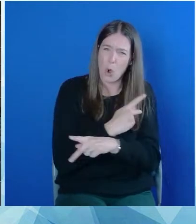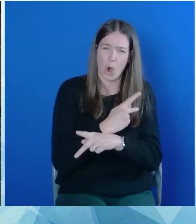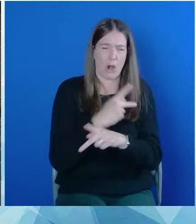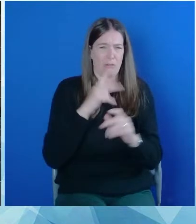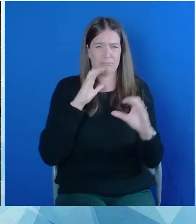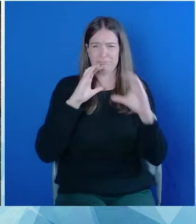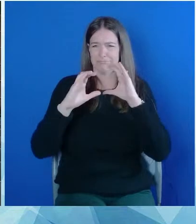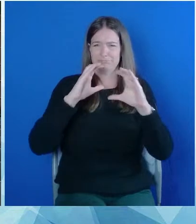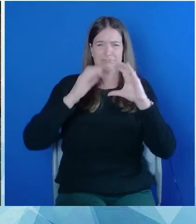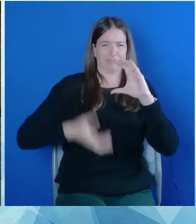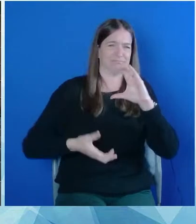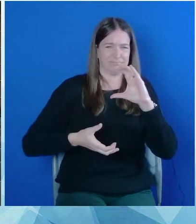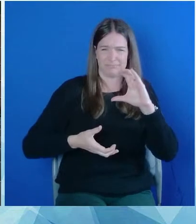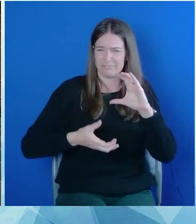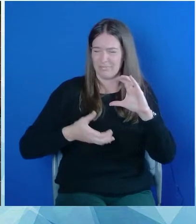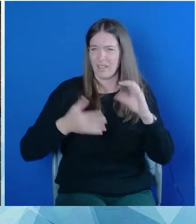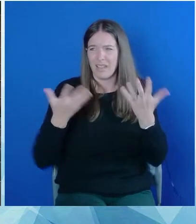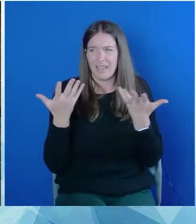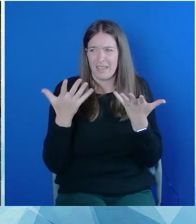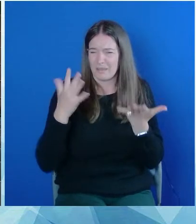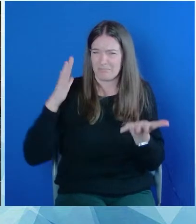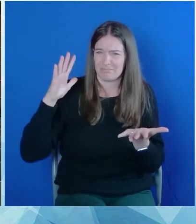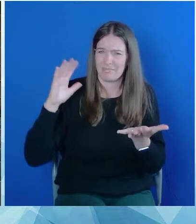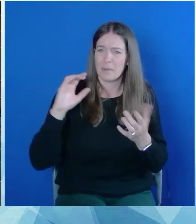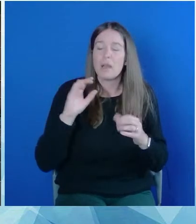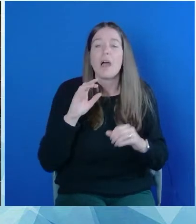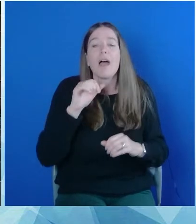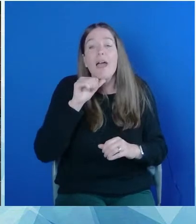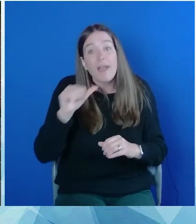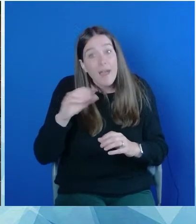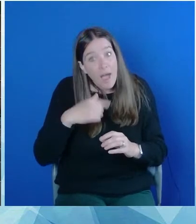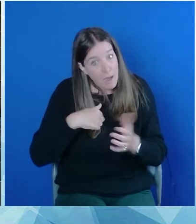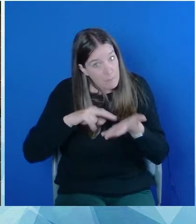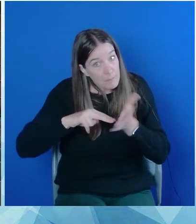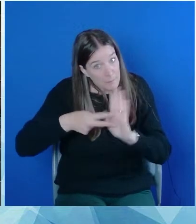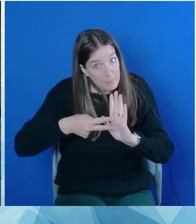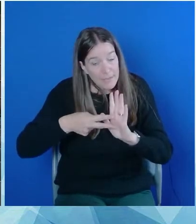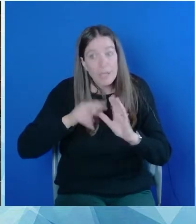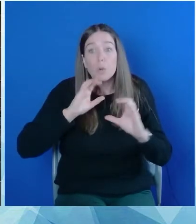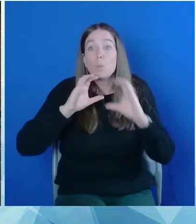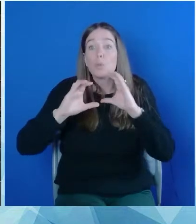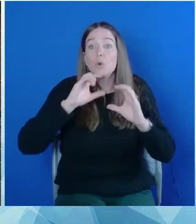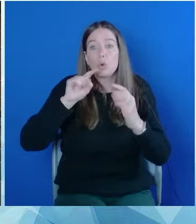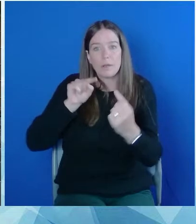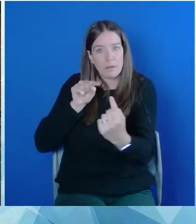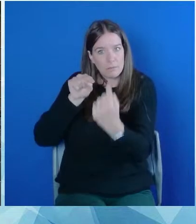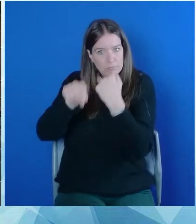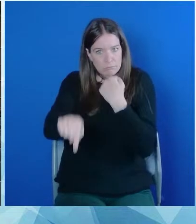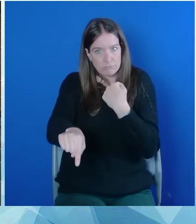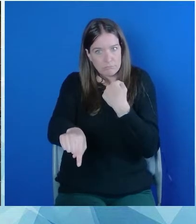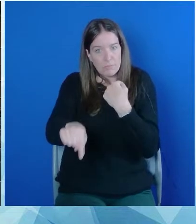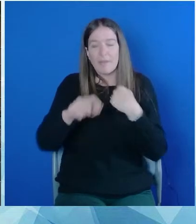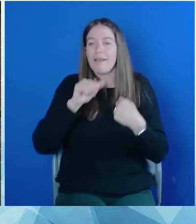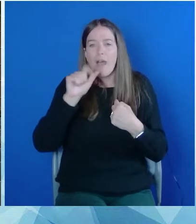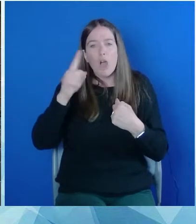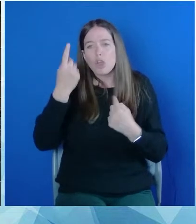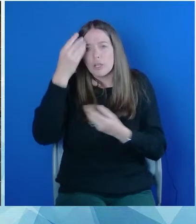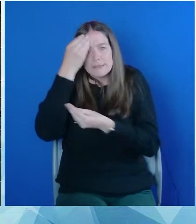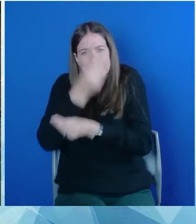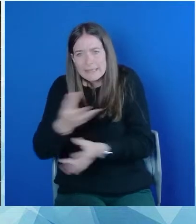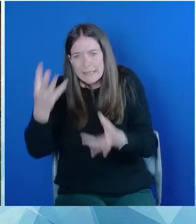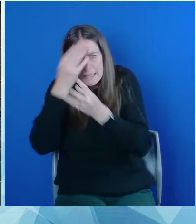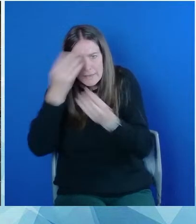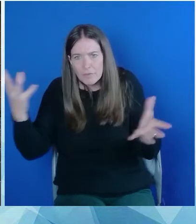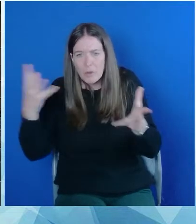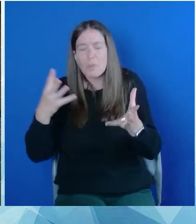mean communication that is back and forth, not just information. This is not a place where people's knowledge and